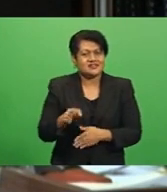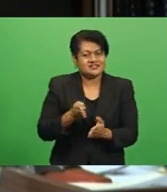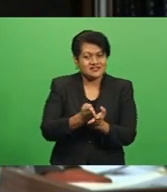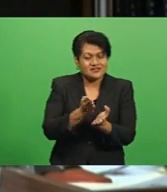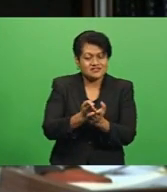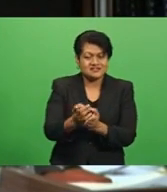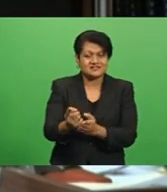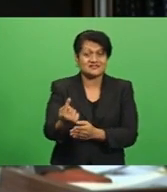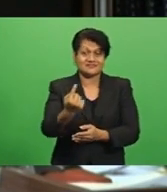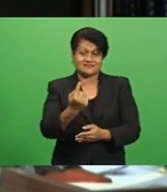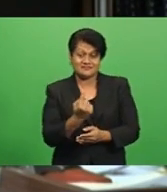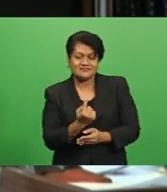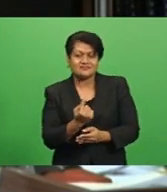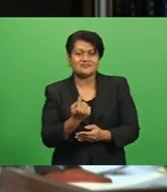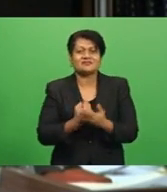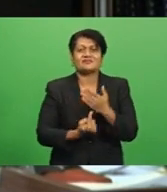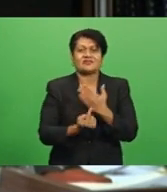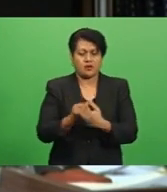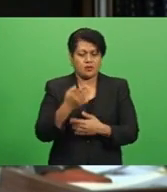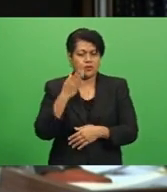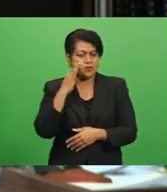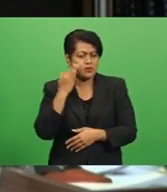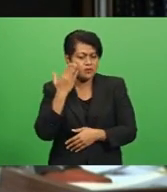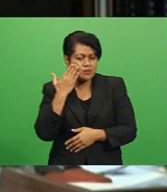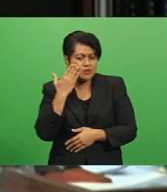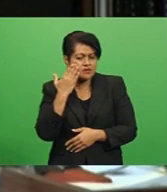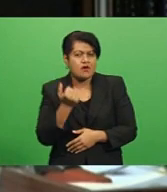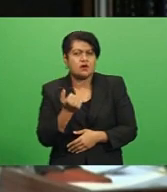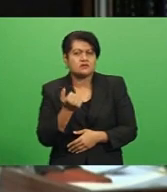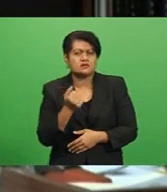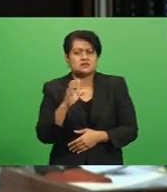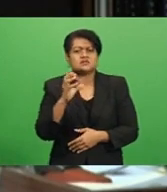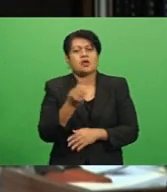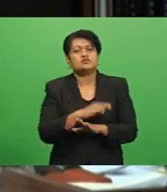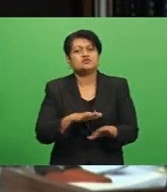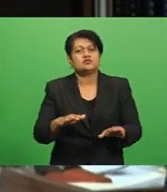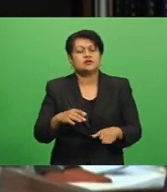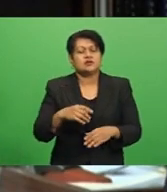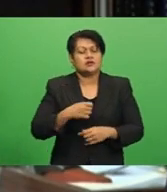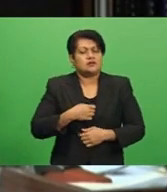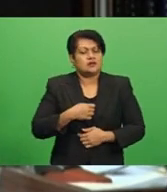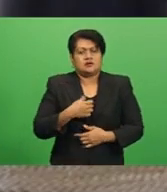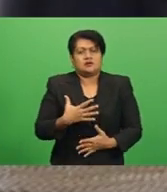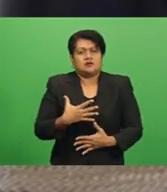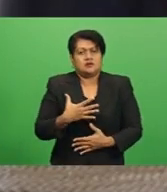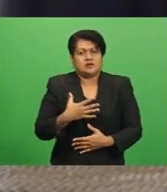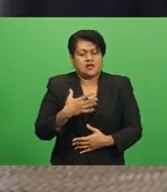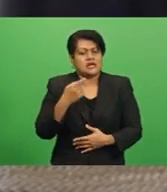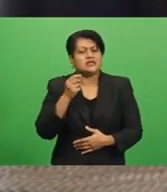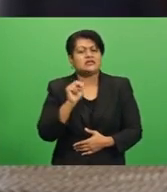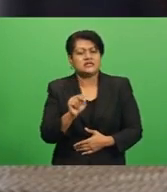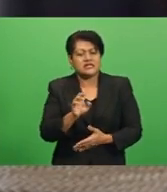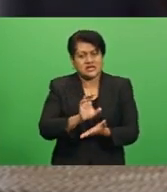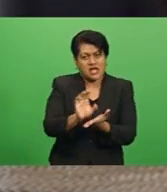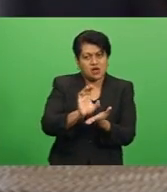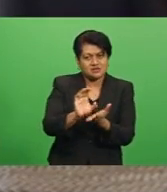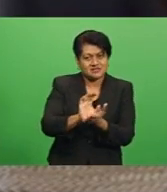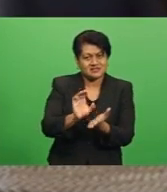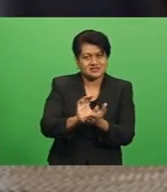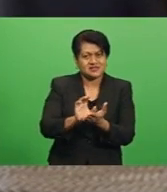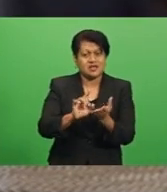in, we have also identified some children who are traumatized and need some counseling. Along with the various